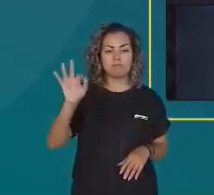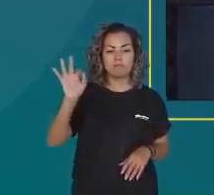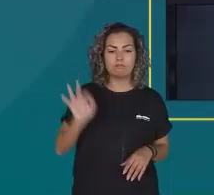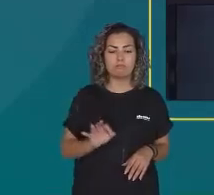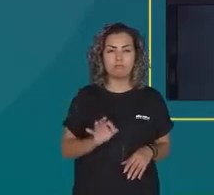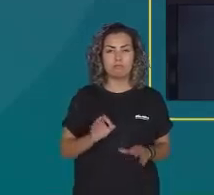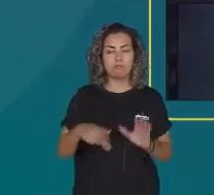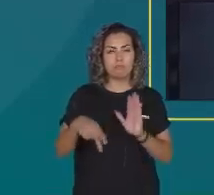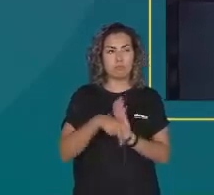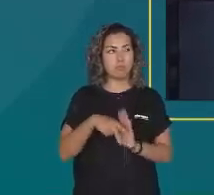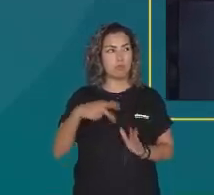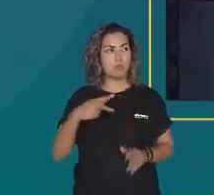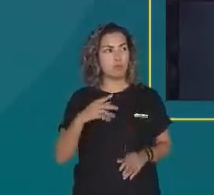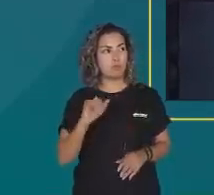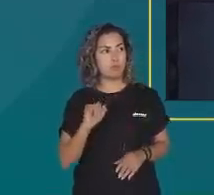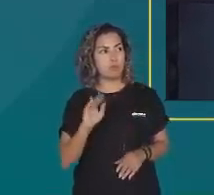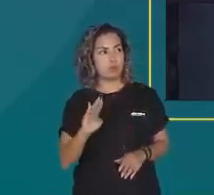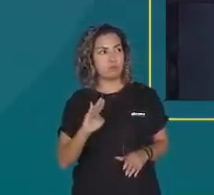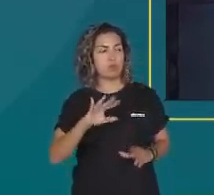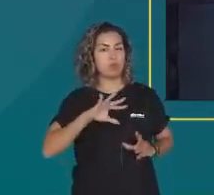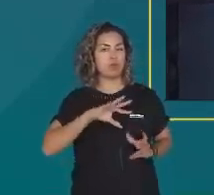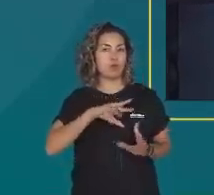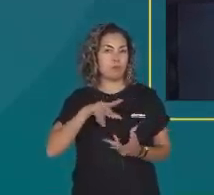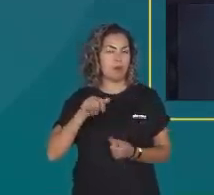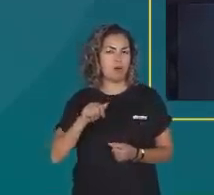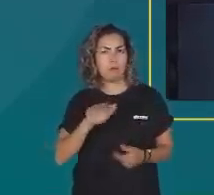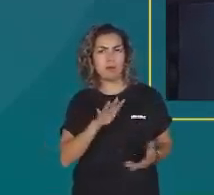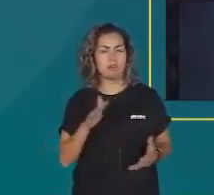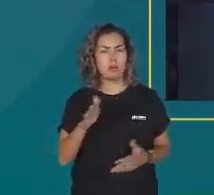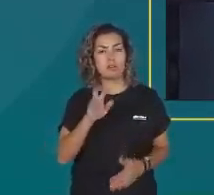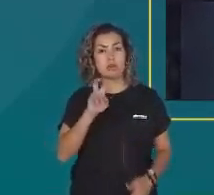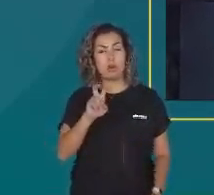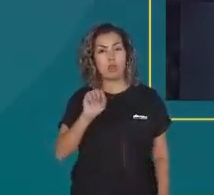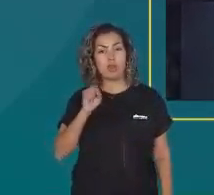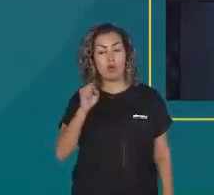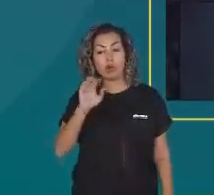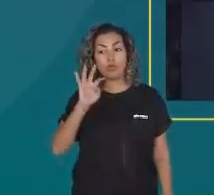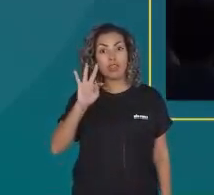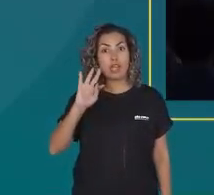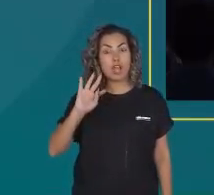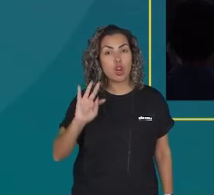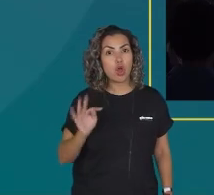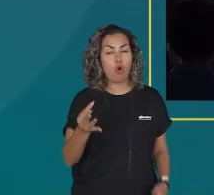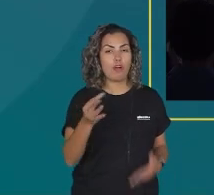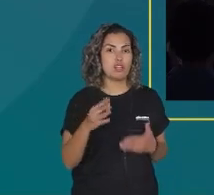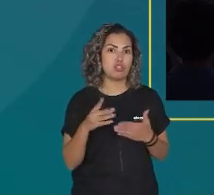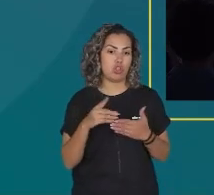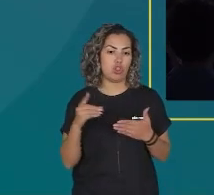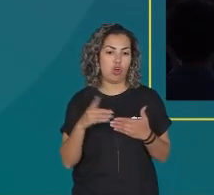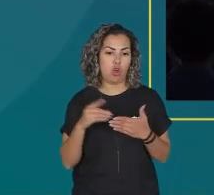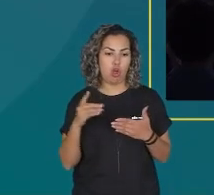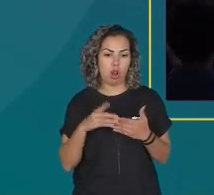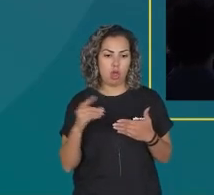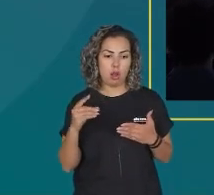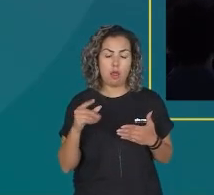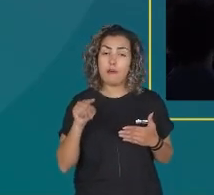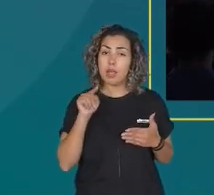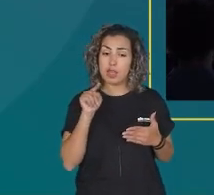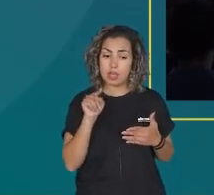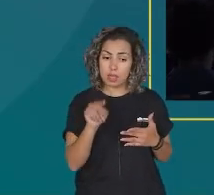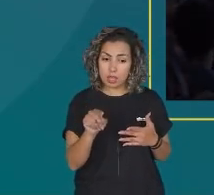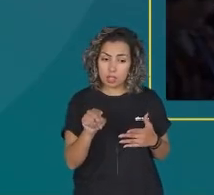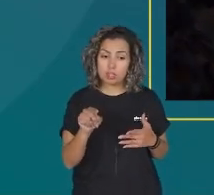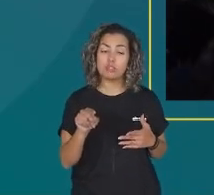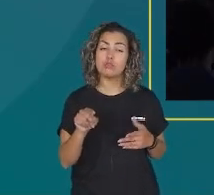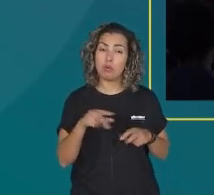estimated $58 trillion, is moderately or highly dependent on nature, and that half of